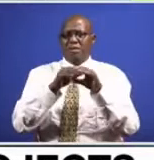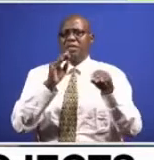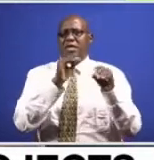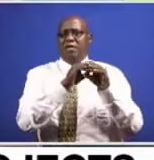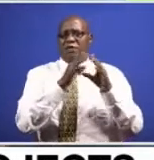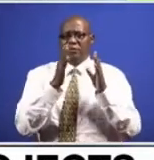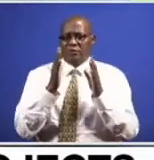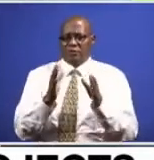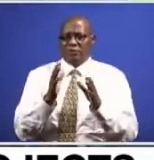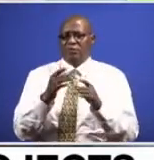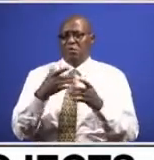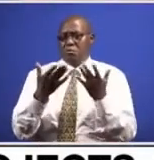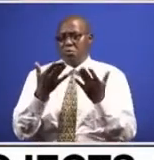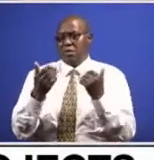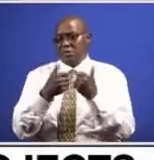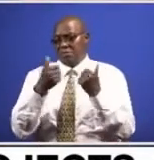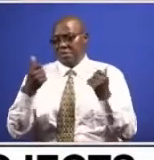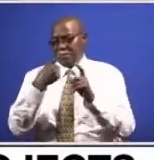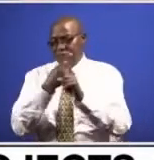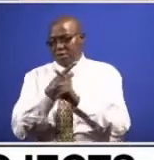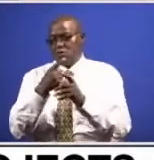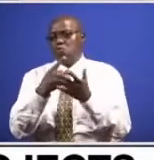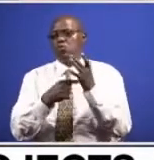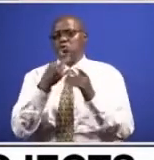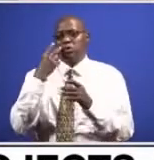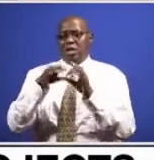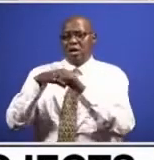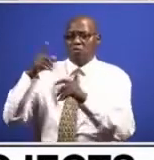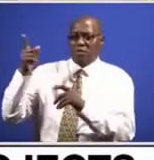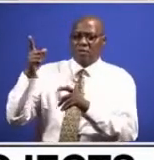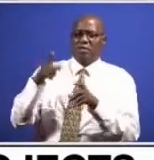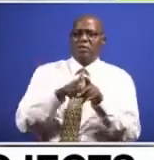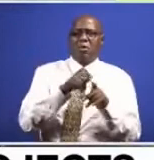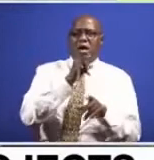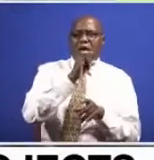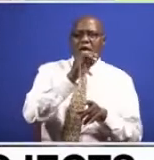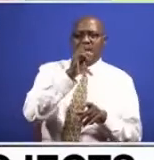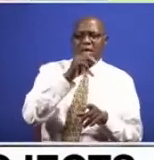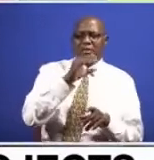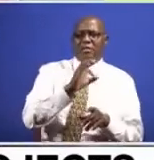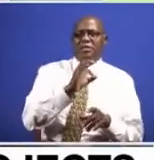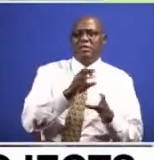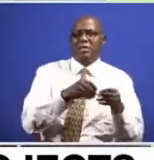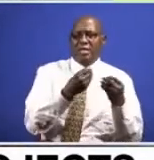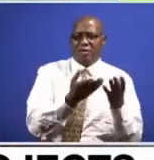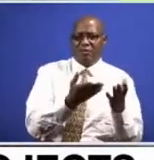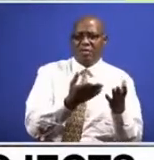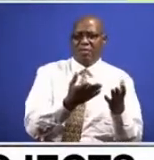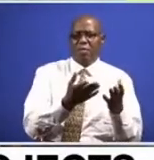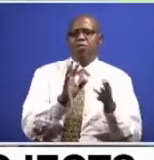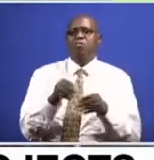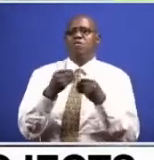So probably the differentiator between what you see out there and what SIC is giving, and as I said, we provide